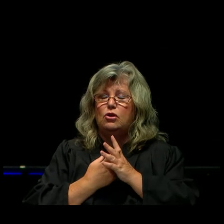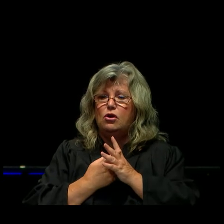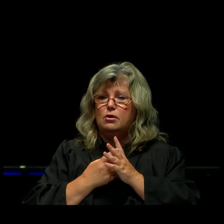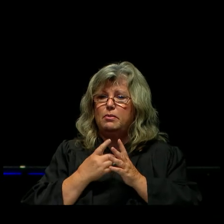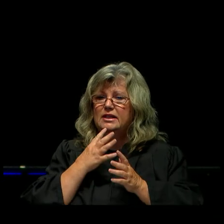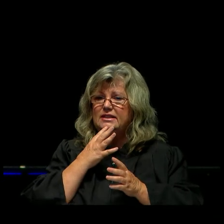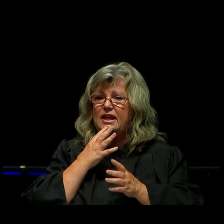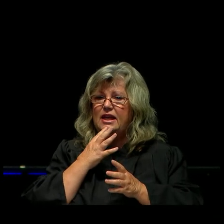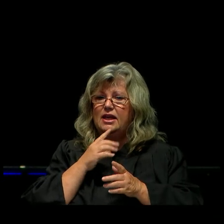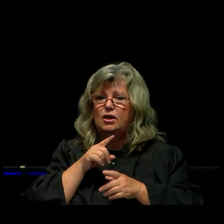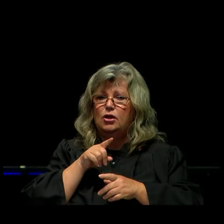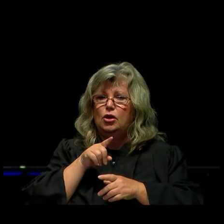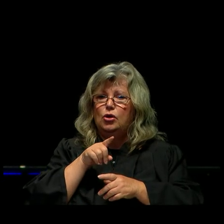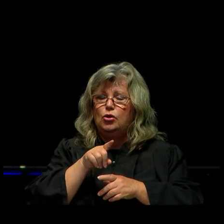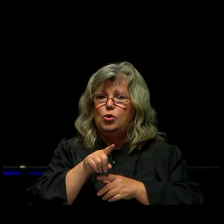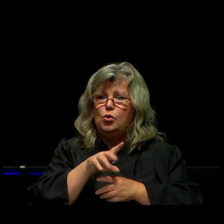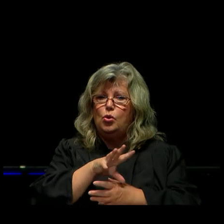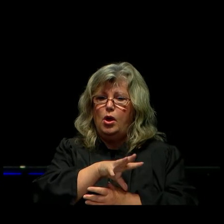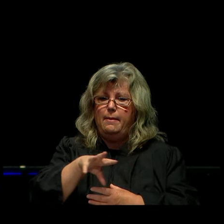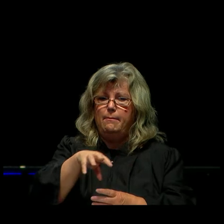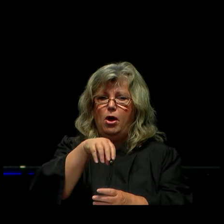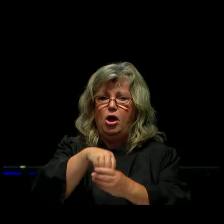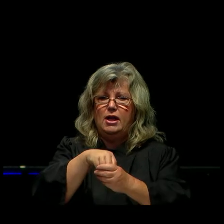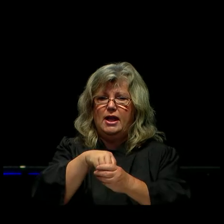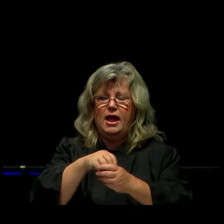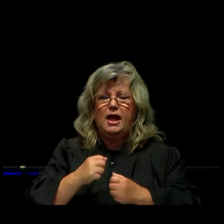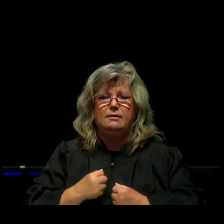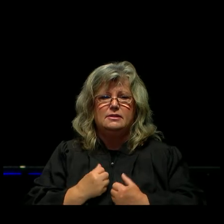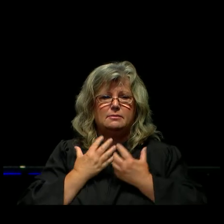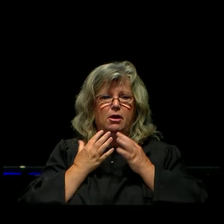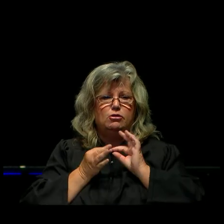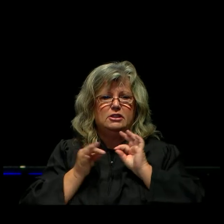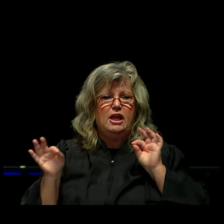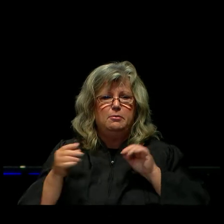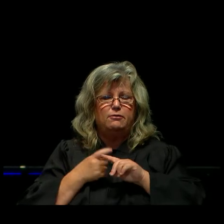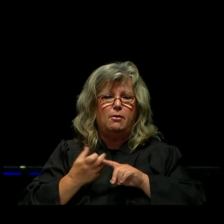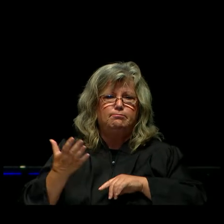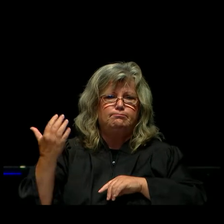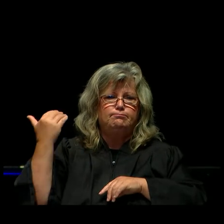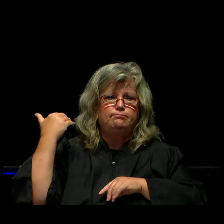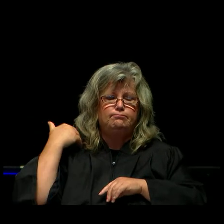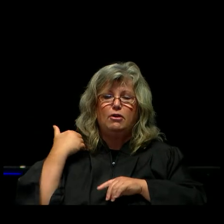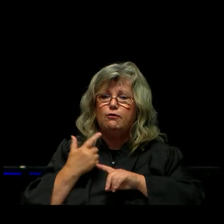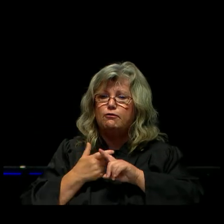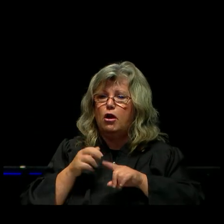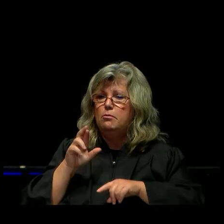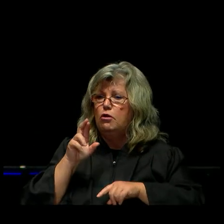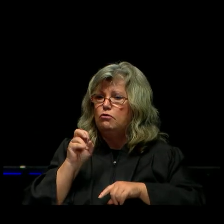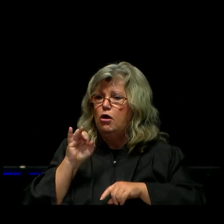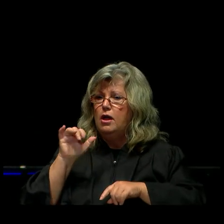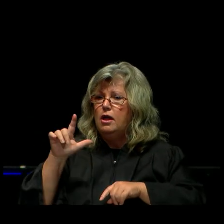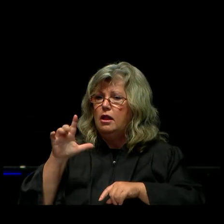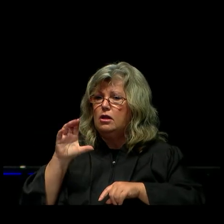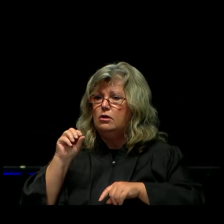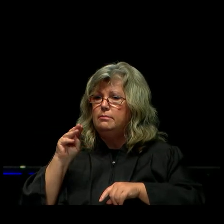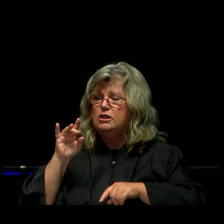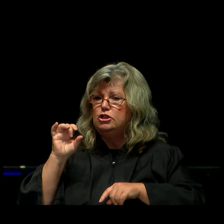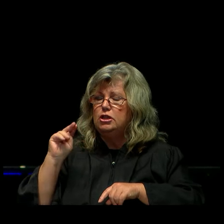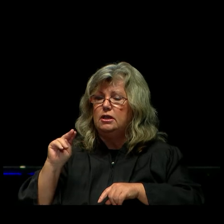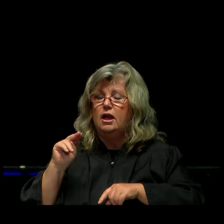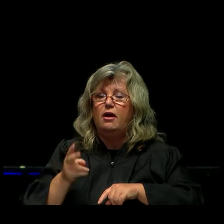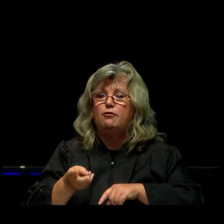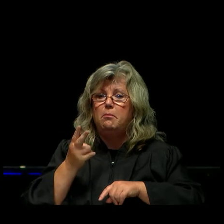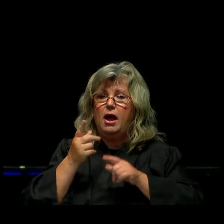an inspired statement that was written decades earlier. It comes from the Royal Commission on Bilingualism